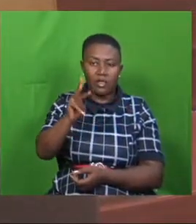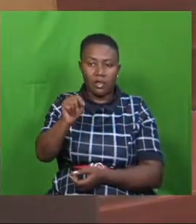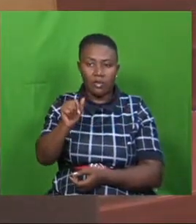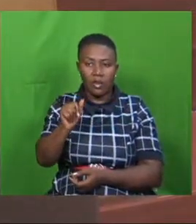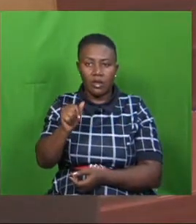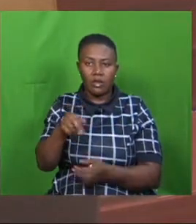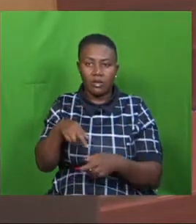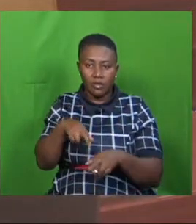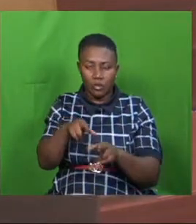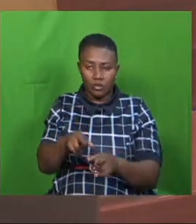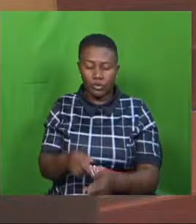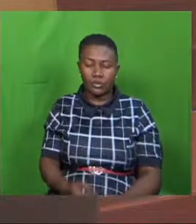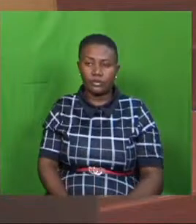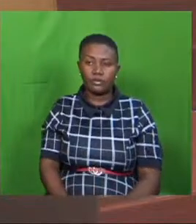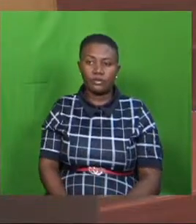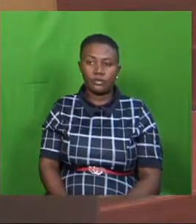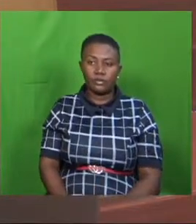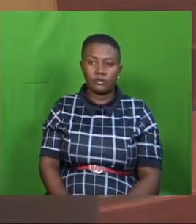your records. Mr. Chairman,